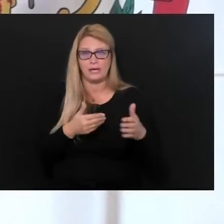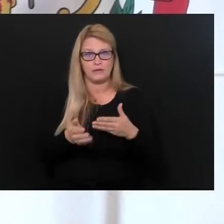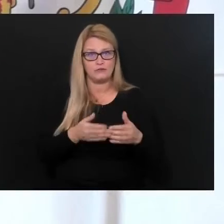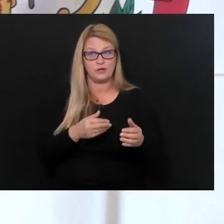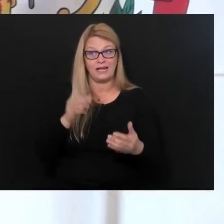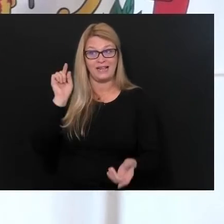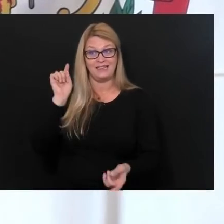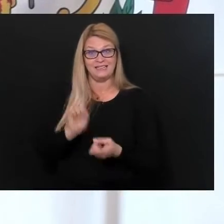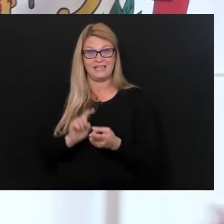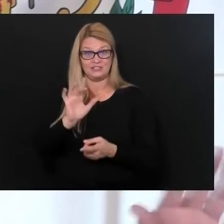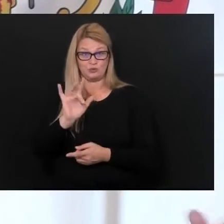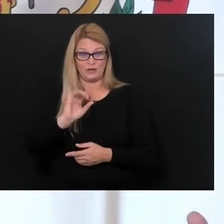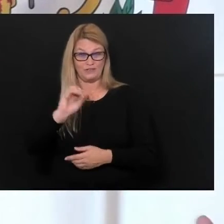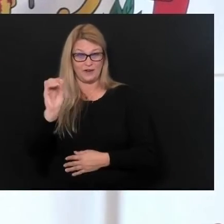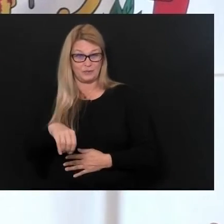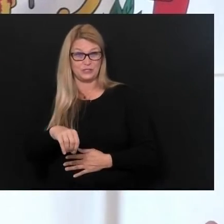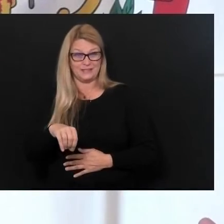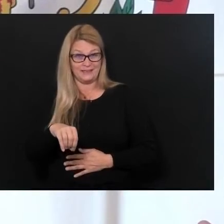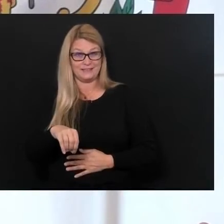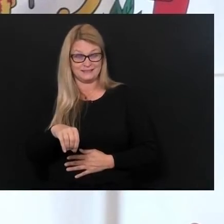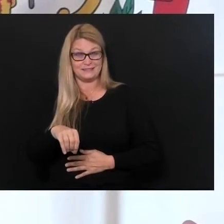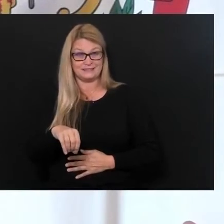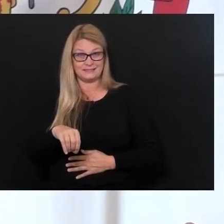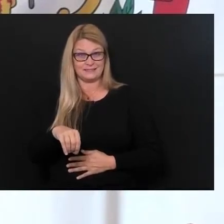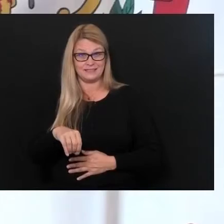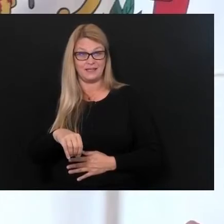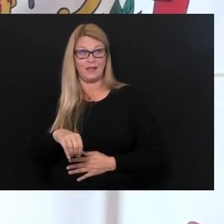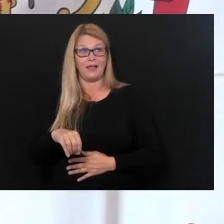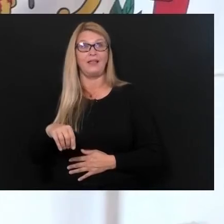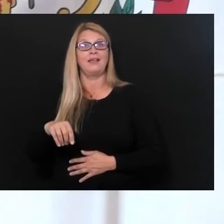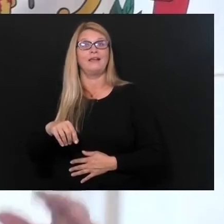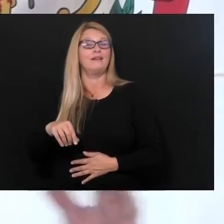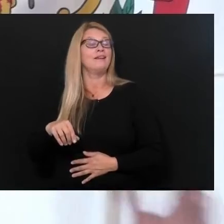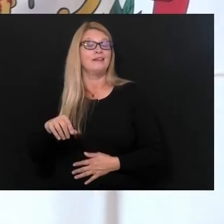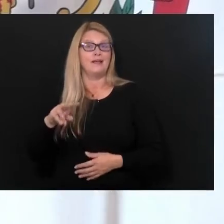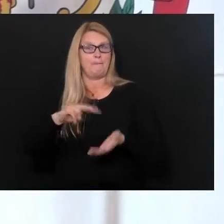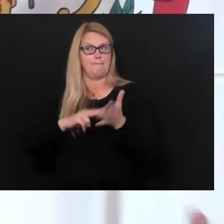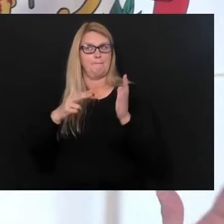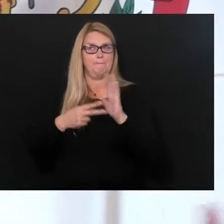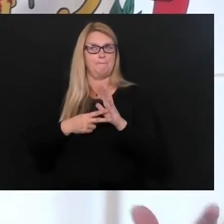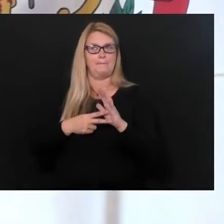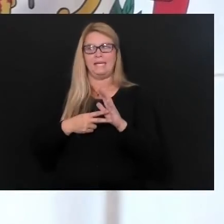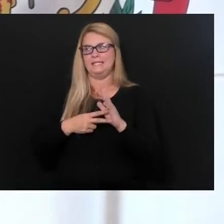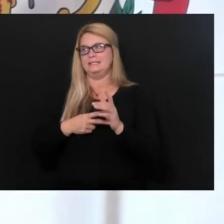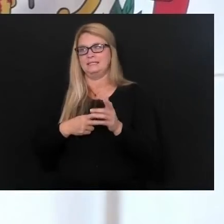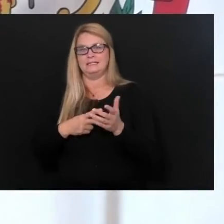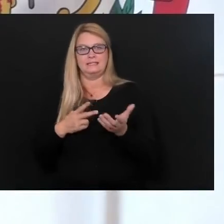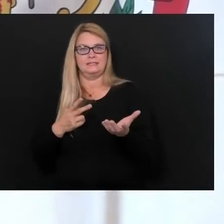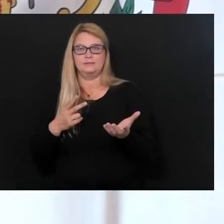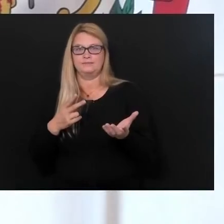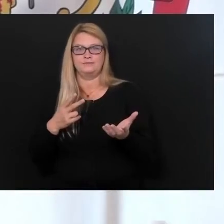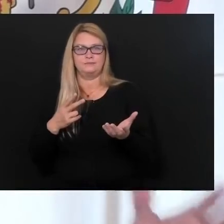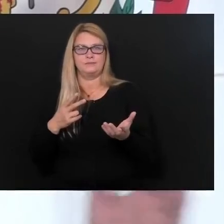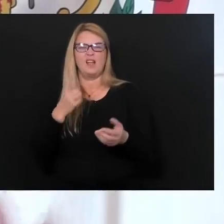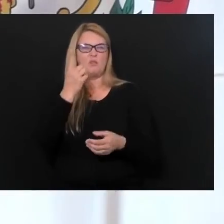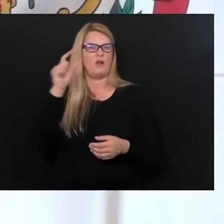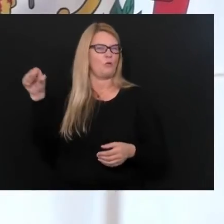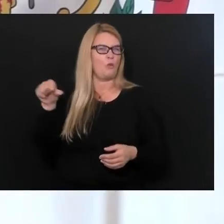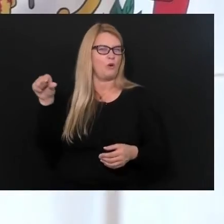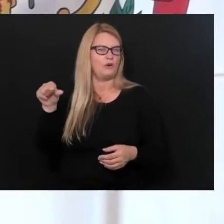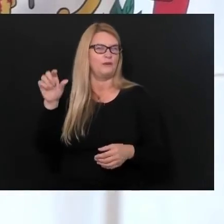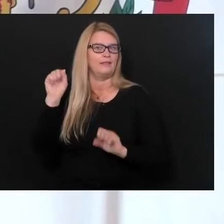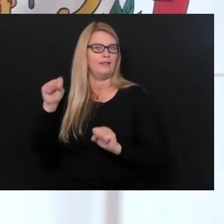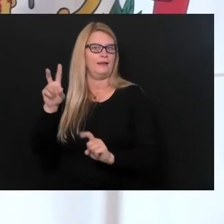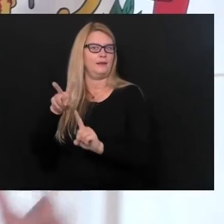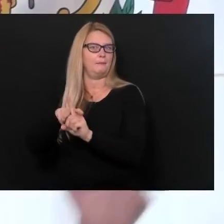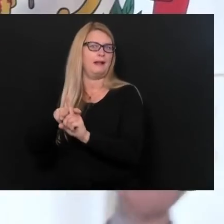than 25%, I think that's the number that's going to come out, for a certain period or quarters or whatever like that, they can